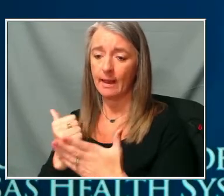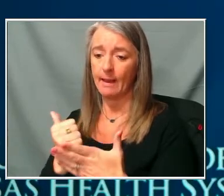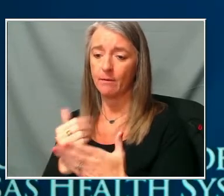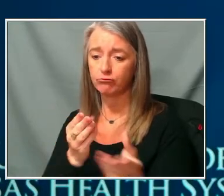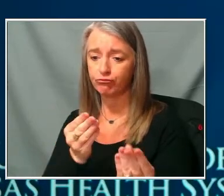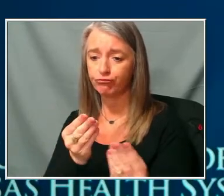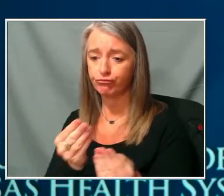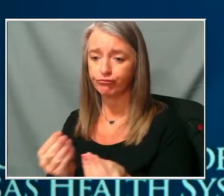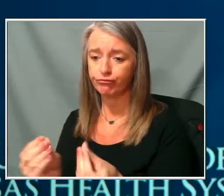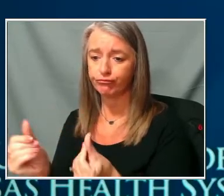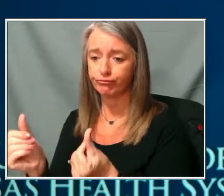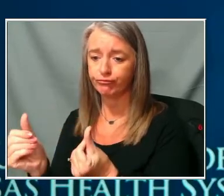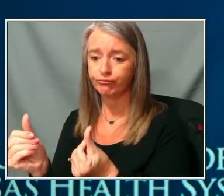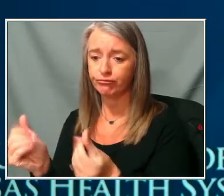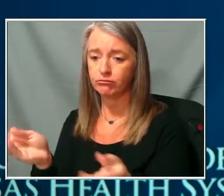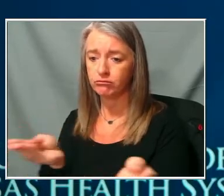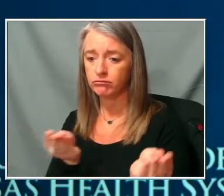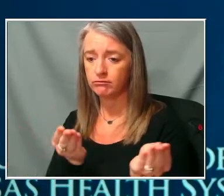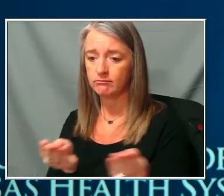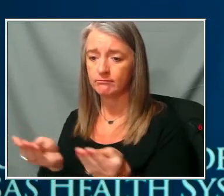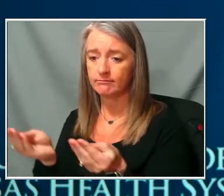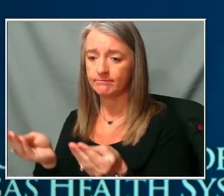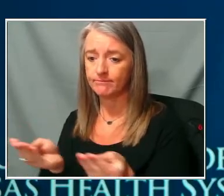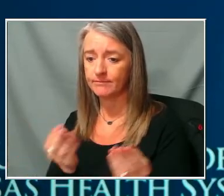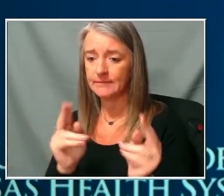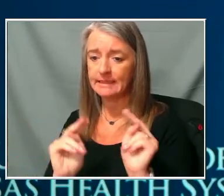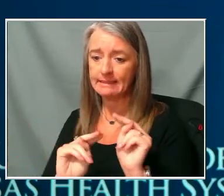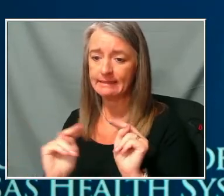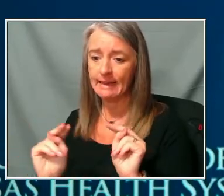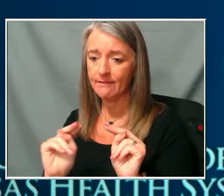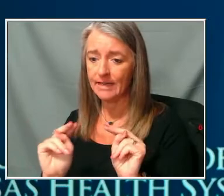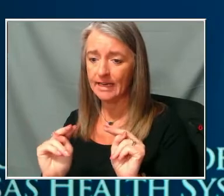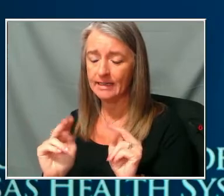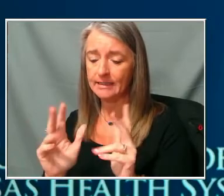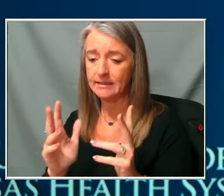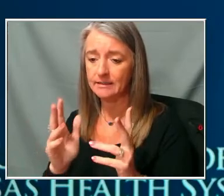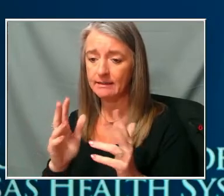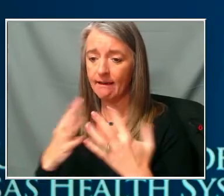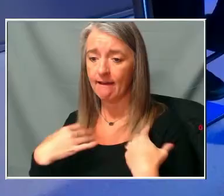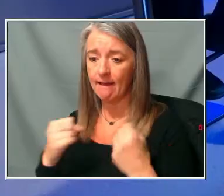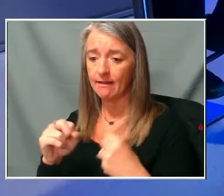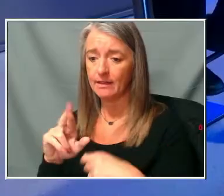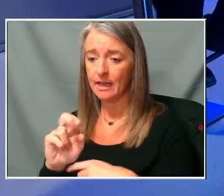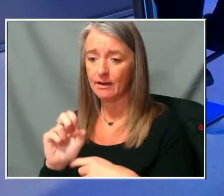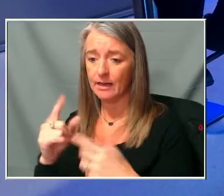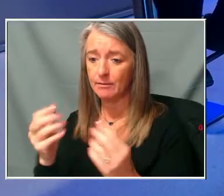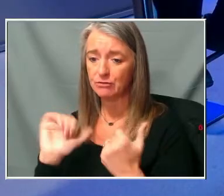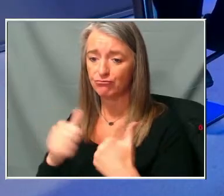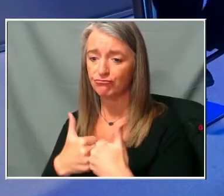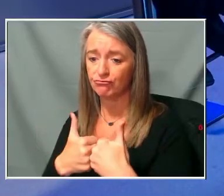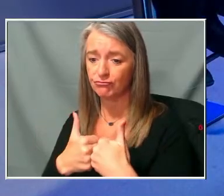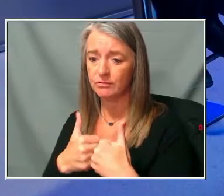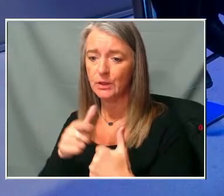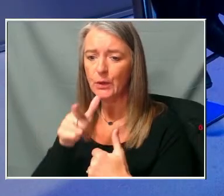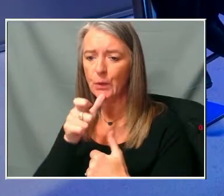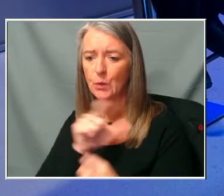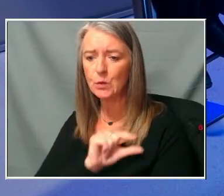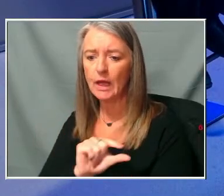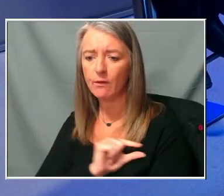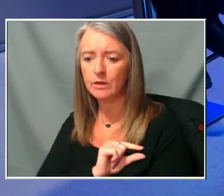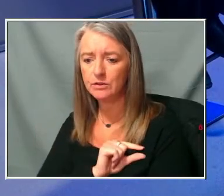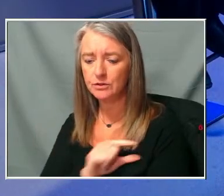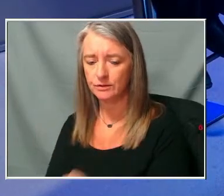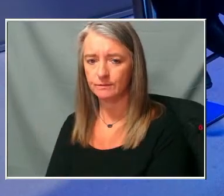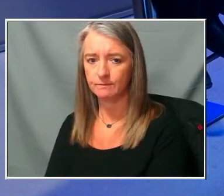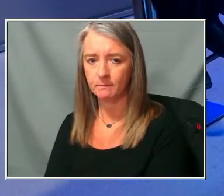as frictionless as possible, because navigating healthcare can be overwhelming. It can be challenging. Sure can. Who's eligible? Great question.